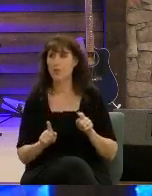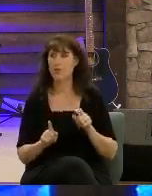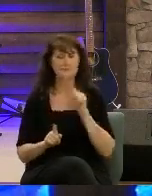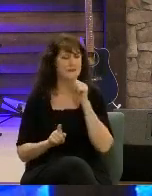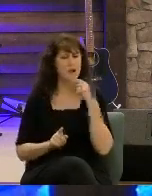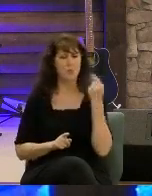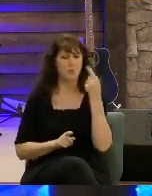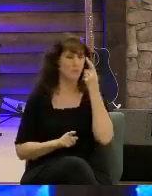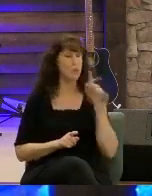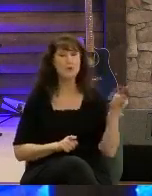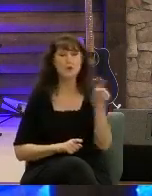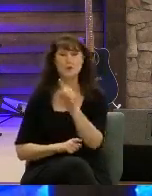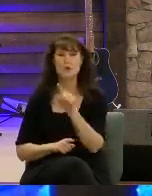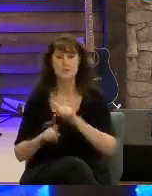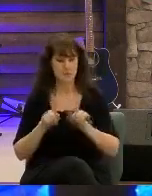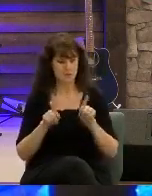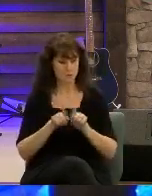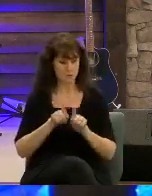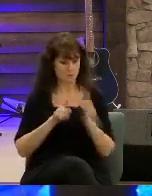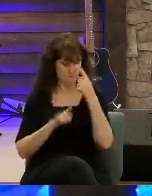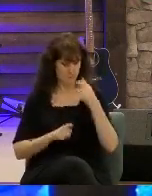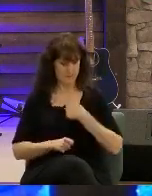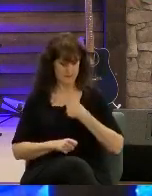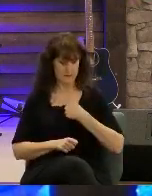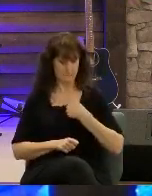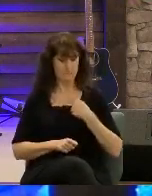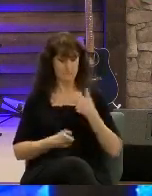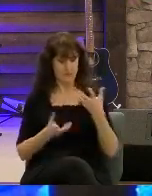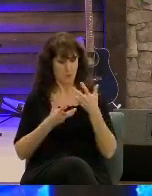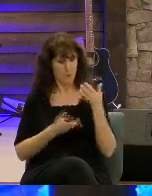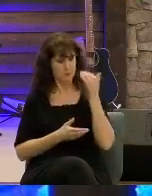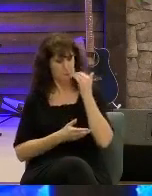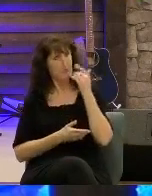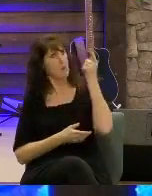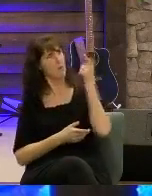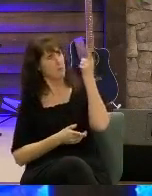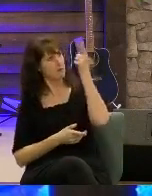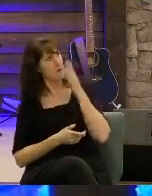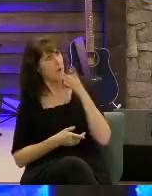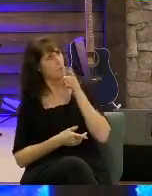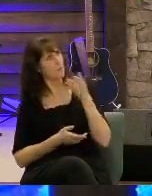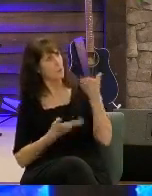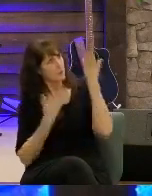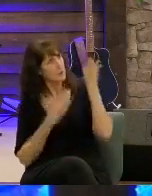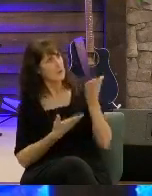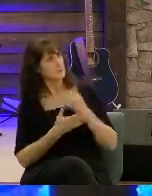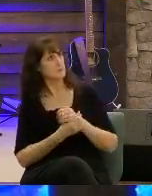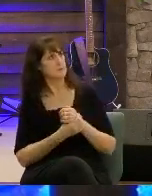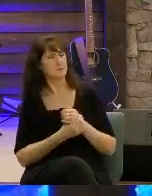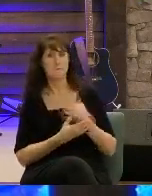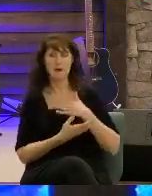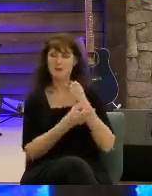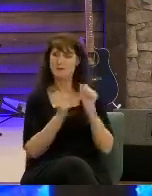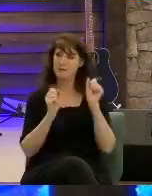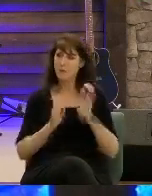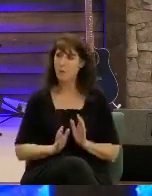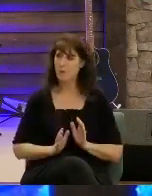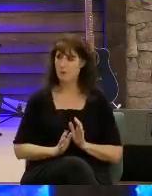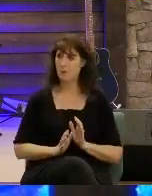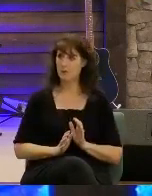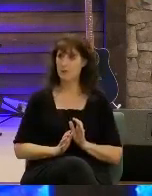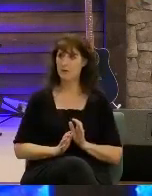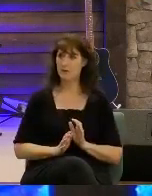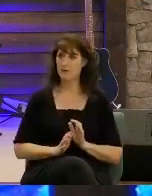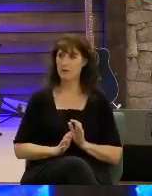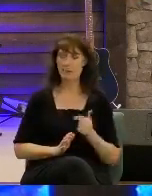it's for me too. I read these things. I want to know who the God is. That is my Savior, right? That